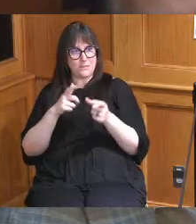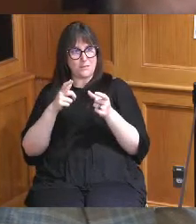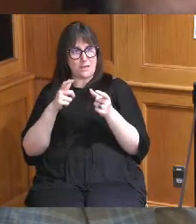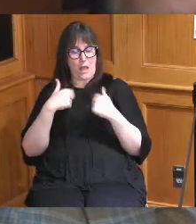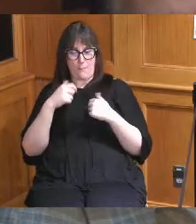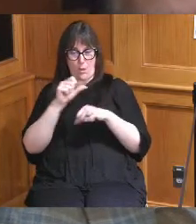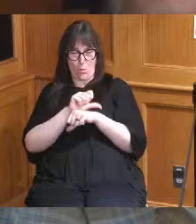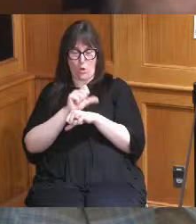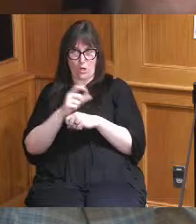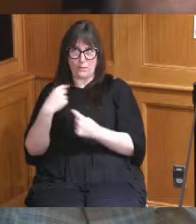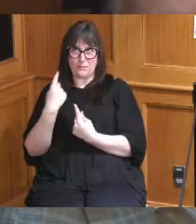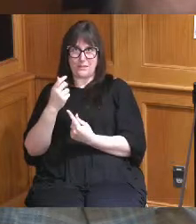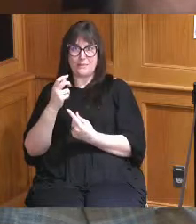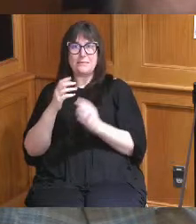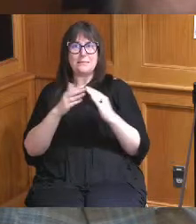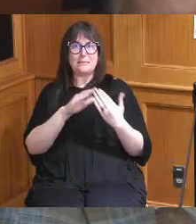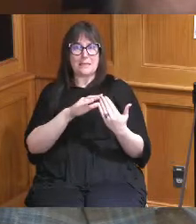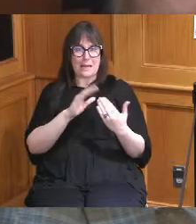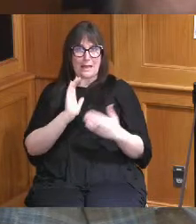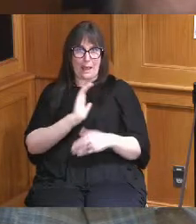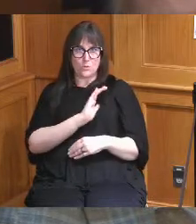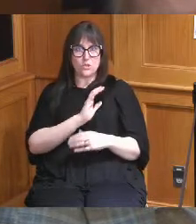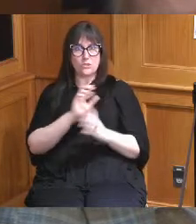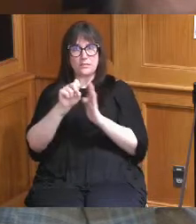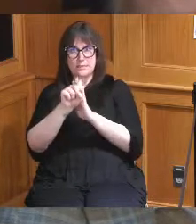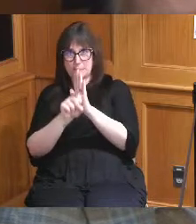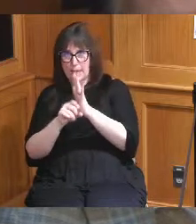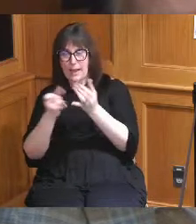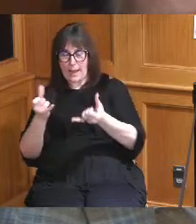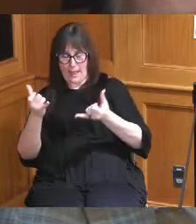I was at city council and then at the state and now here,